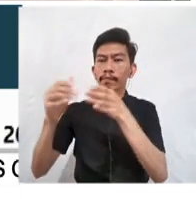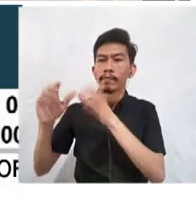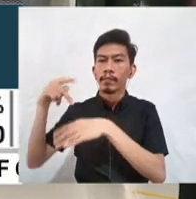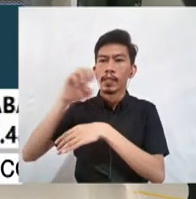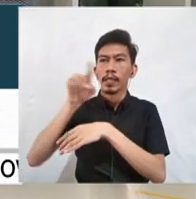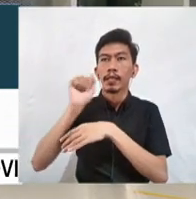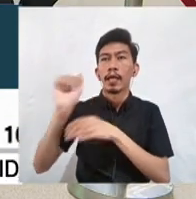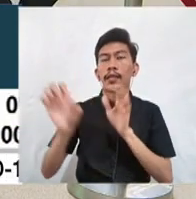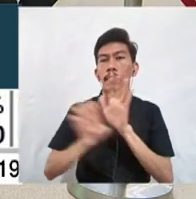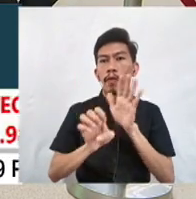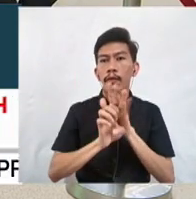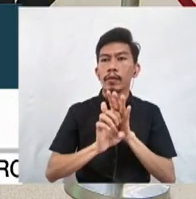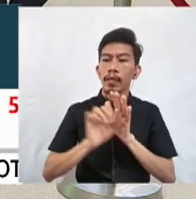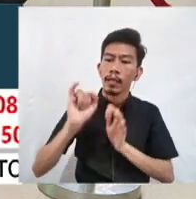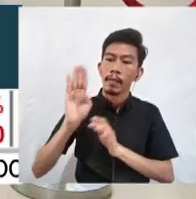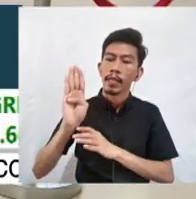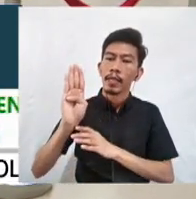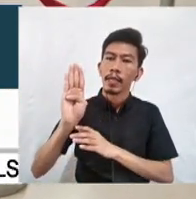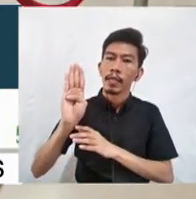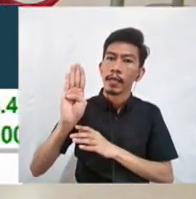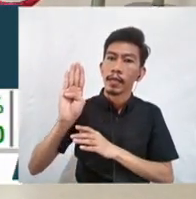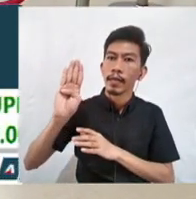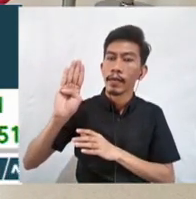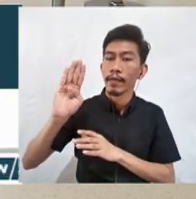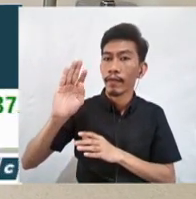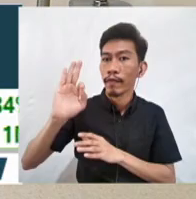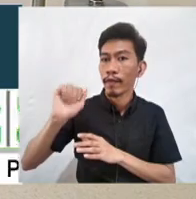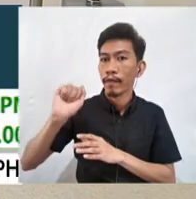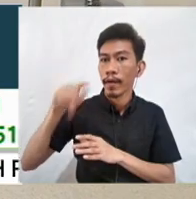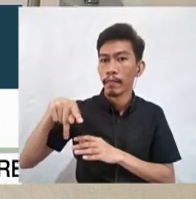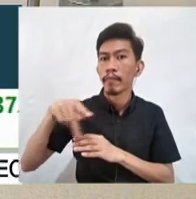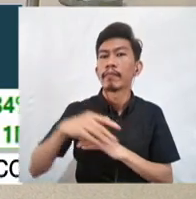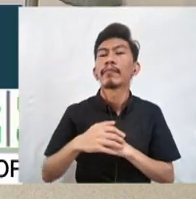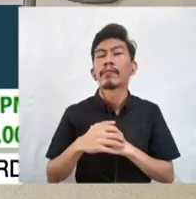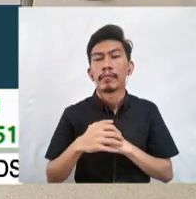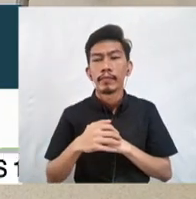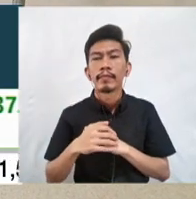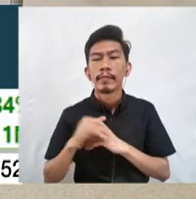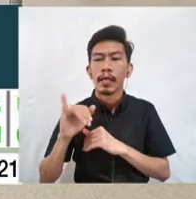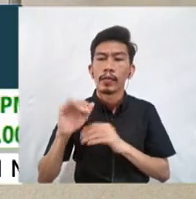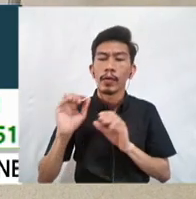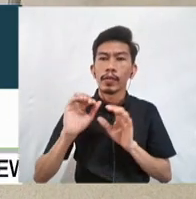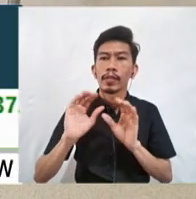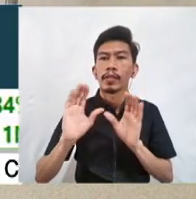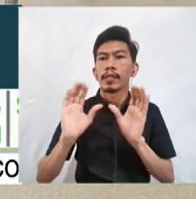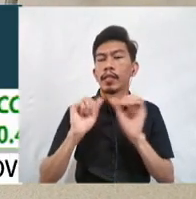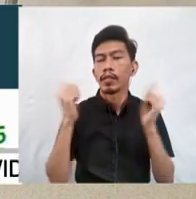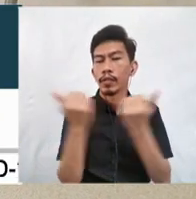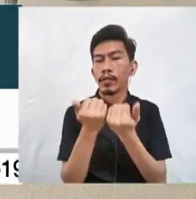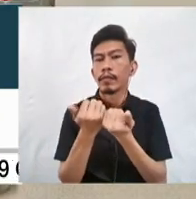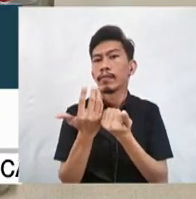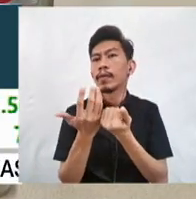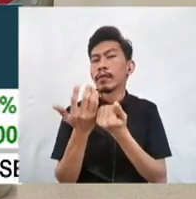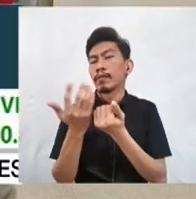the IBPAP, no, the Association of the IT BPO companies, the Association of Semiconductors and Electronics